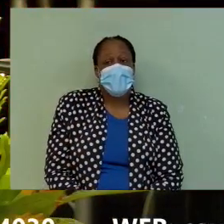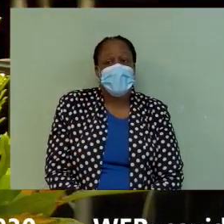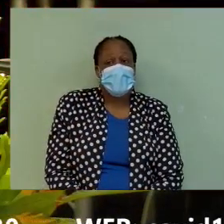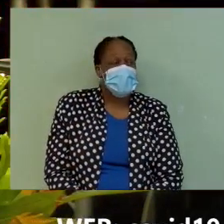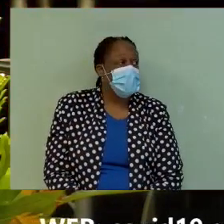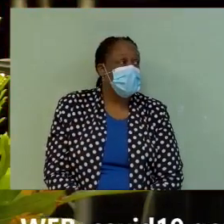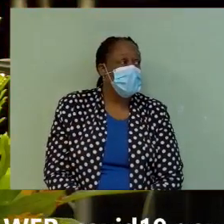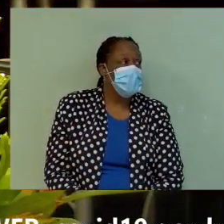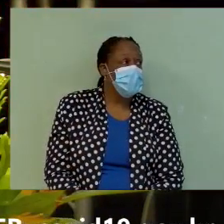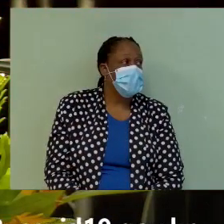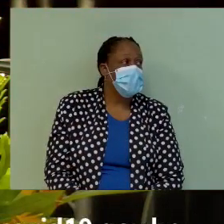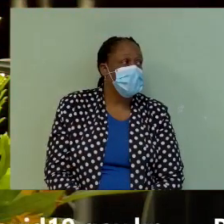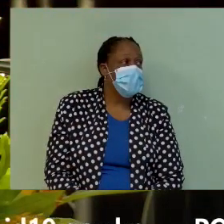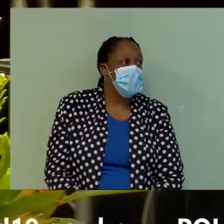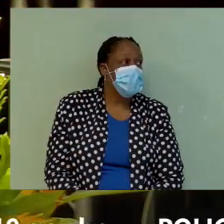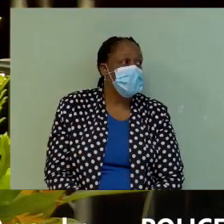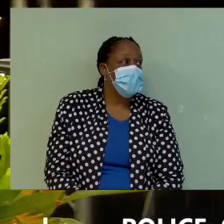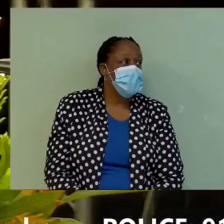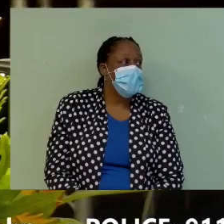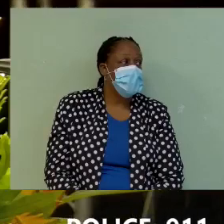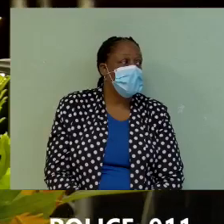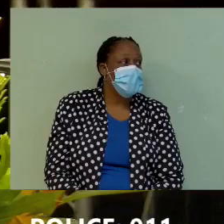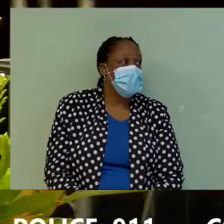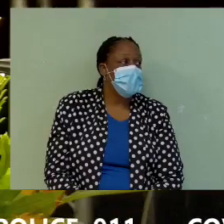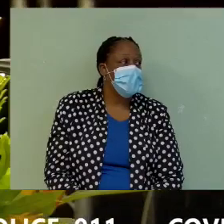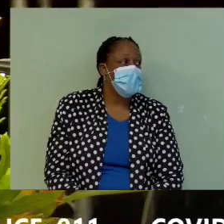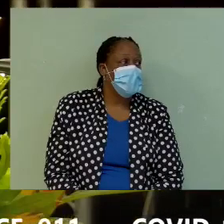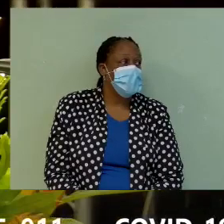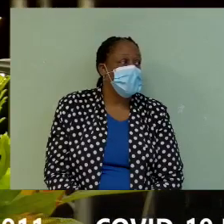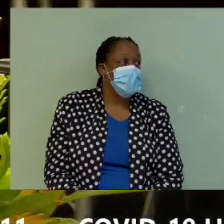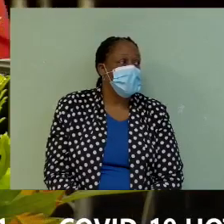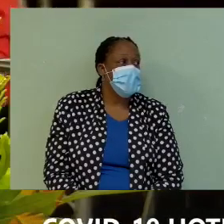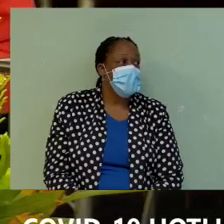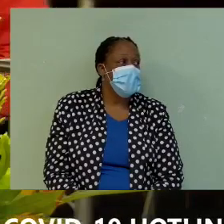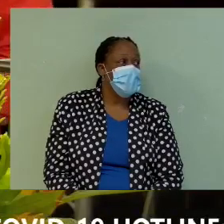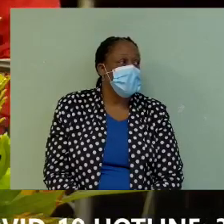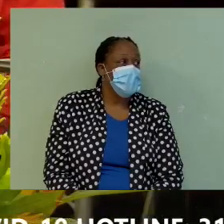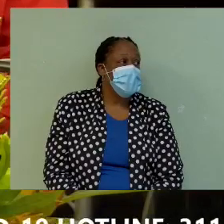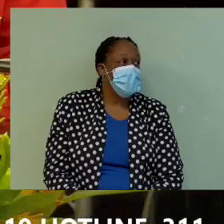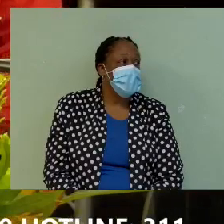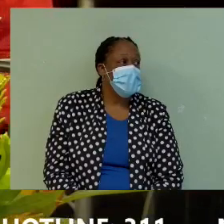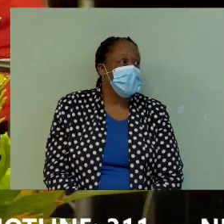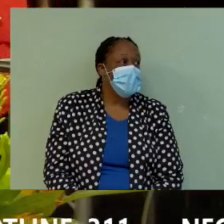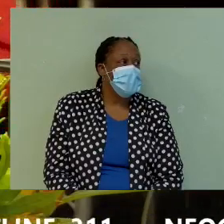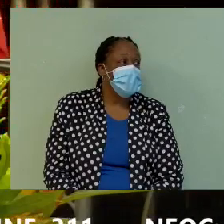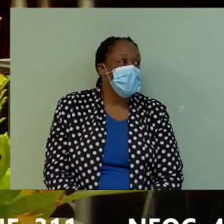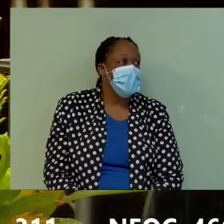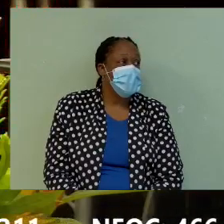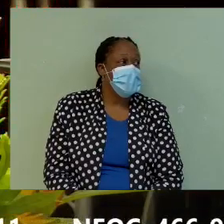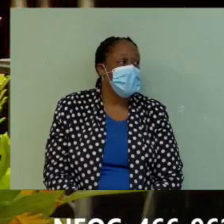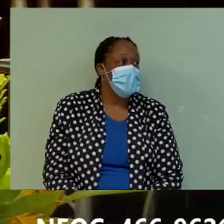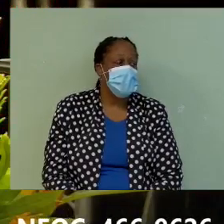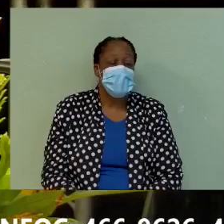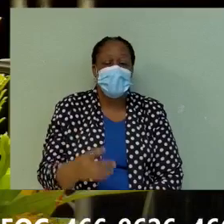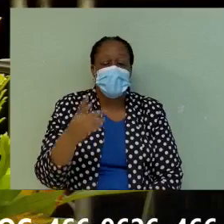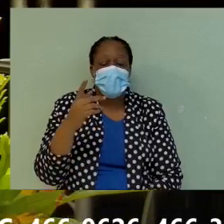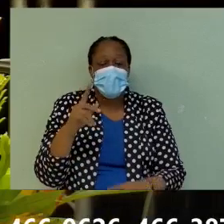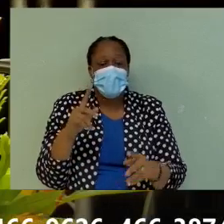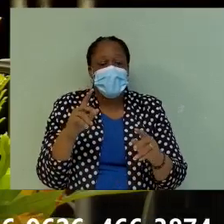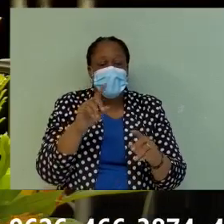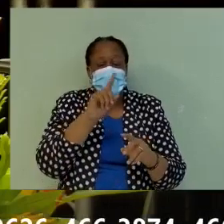Okay, this question has to do with monitoring and compliance. The team participates in visits daily